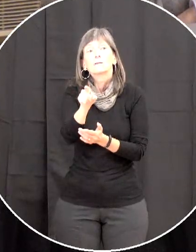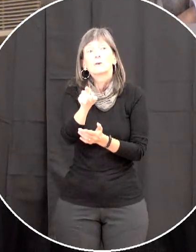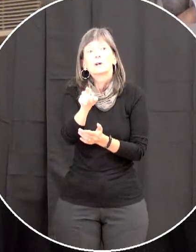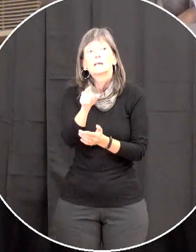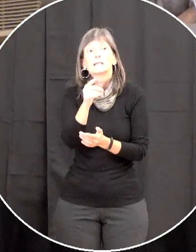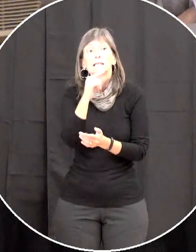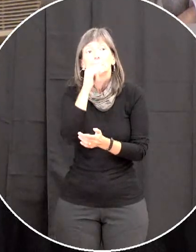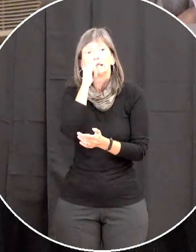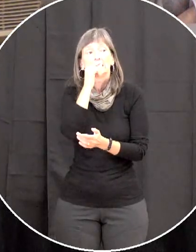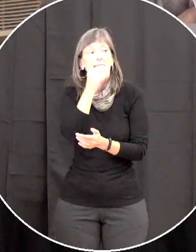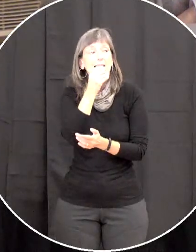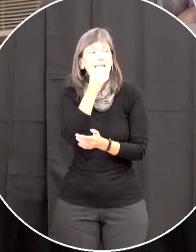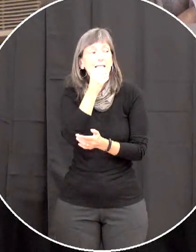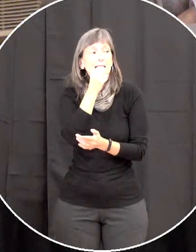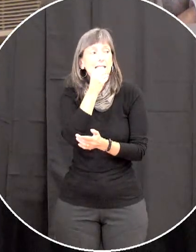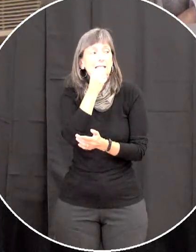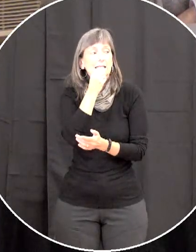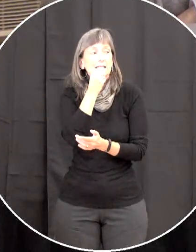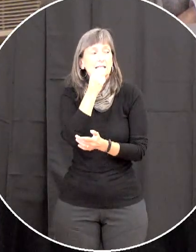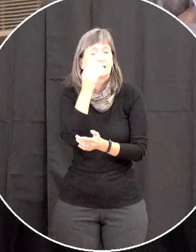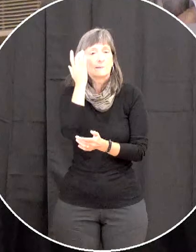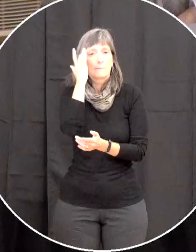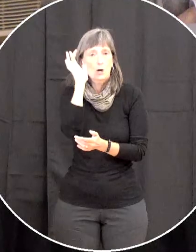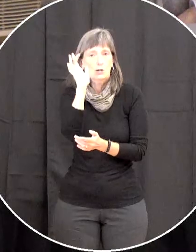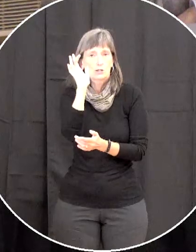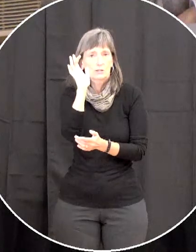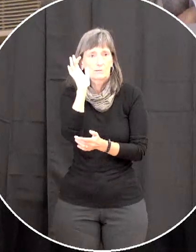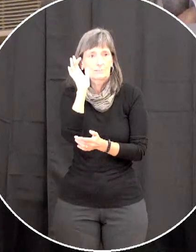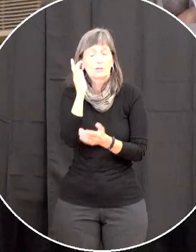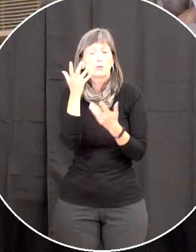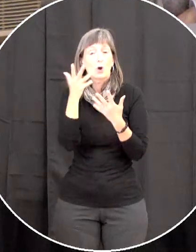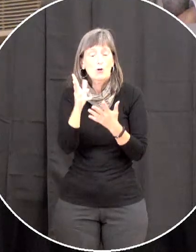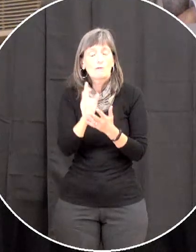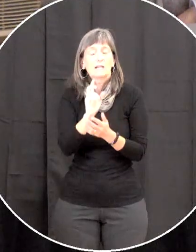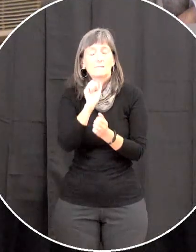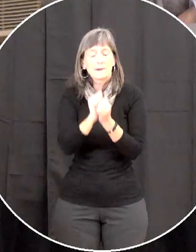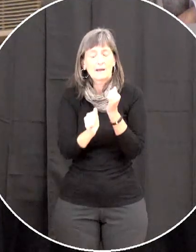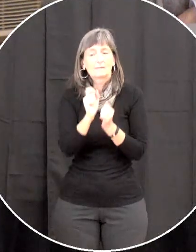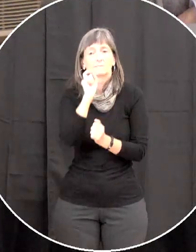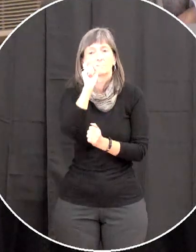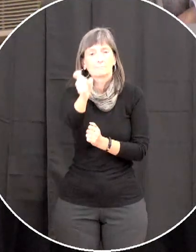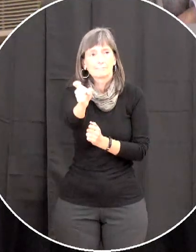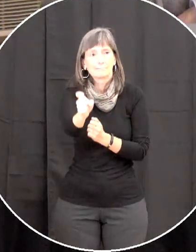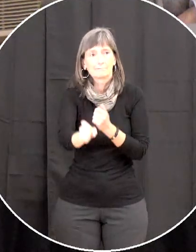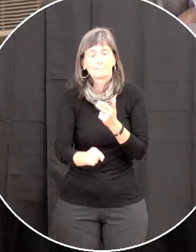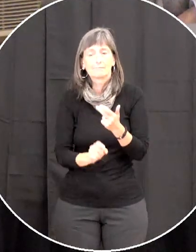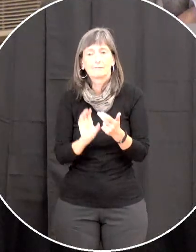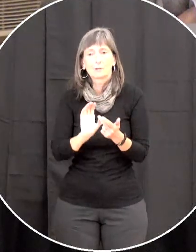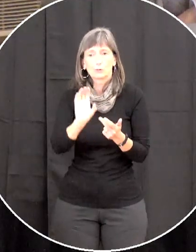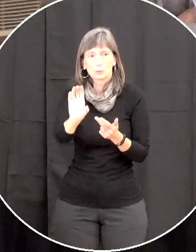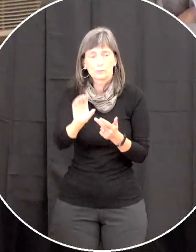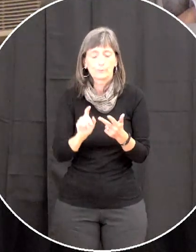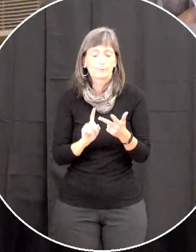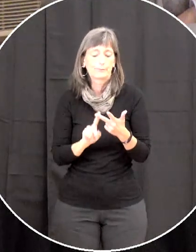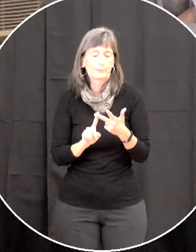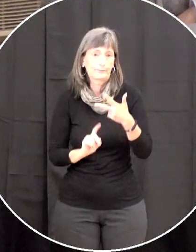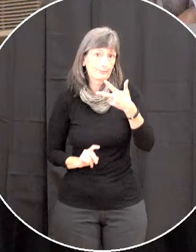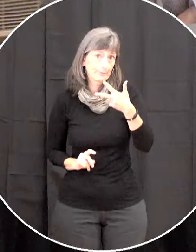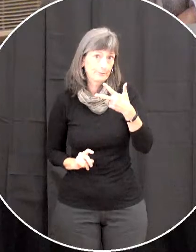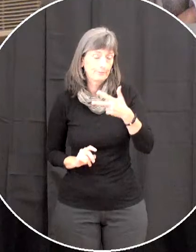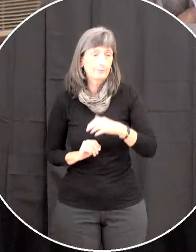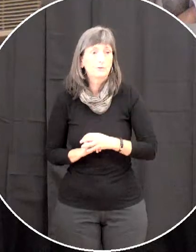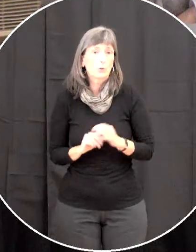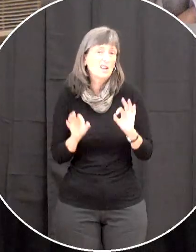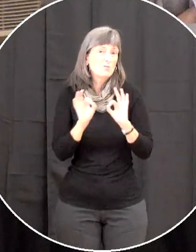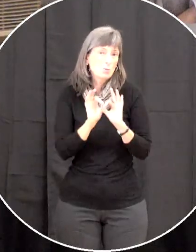Foundation. So that was done at that meeting. So that's the 3 things, 3 most important